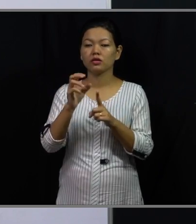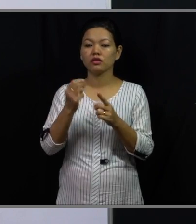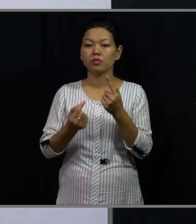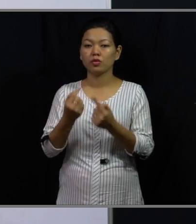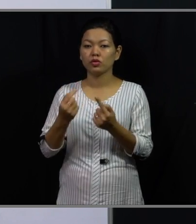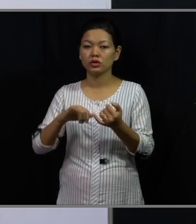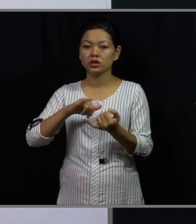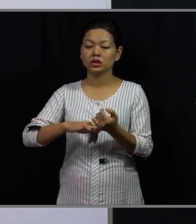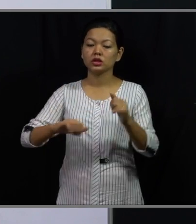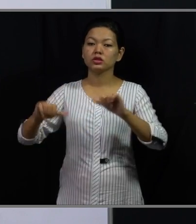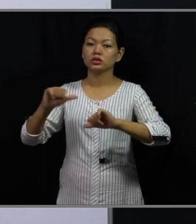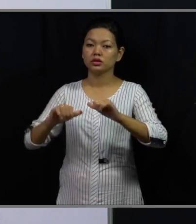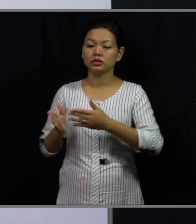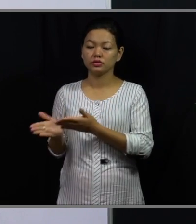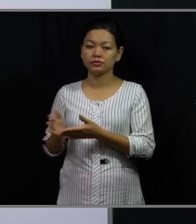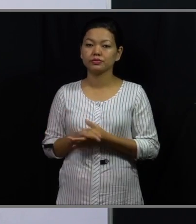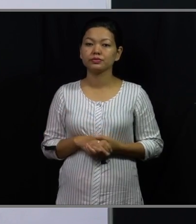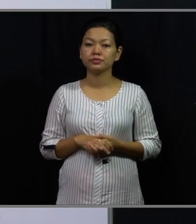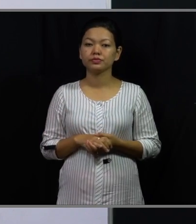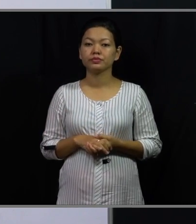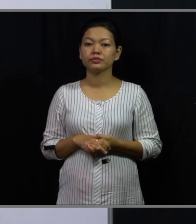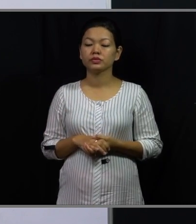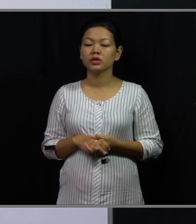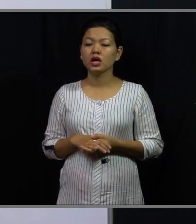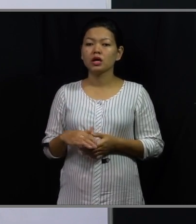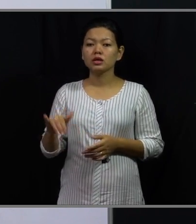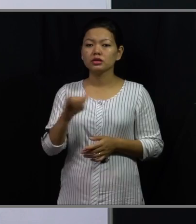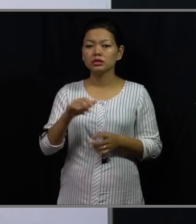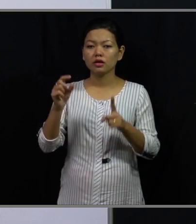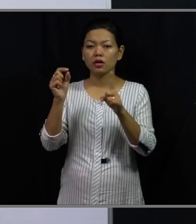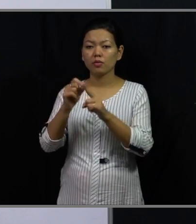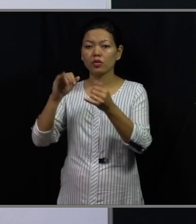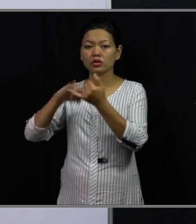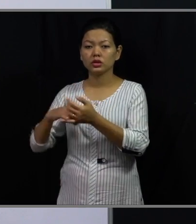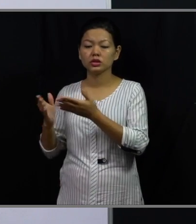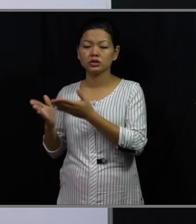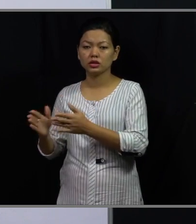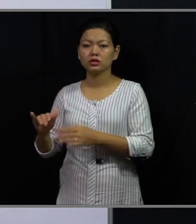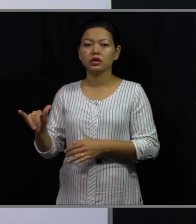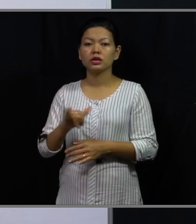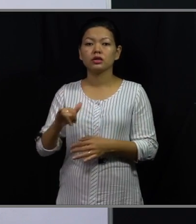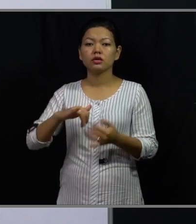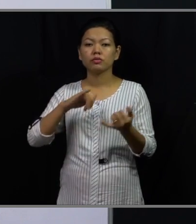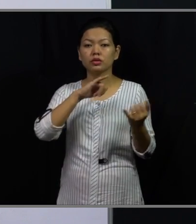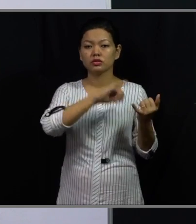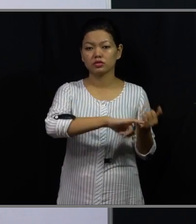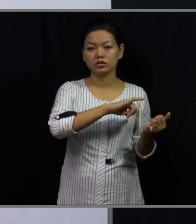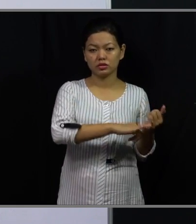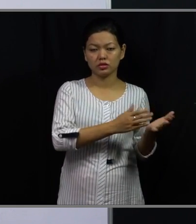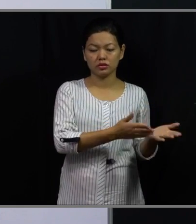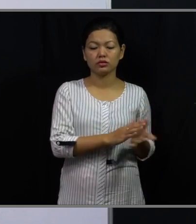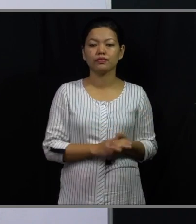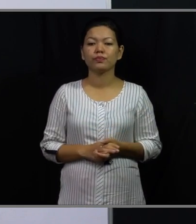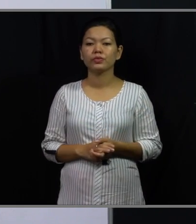political science is also a social science, okay, which has a specific